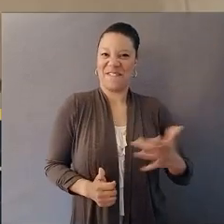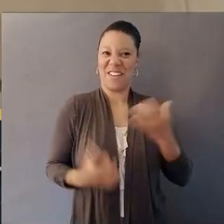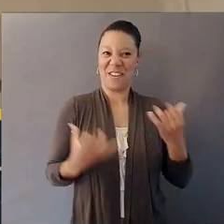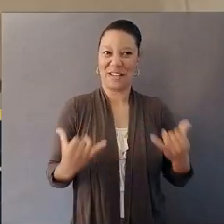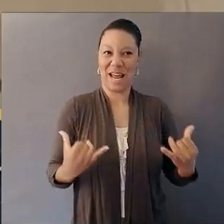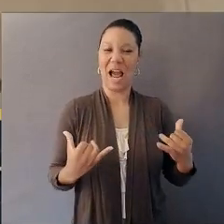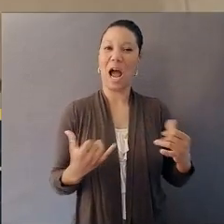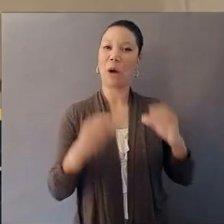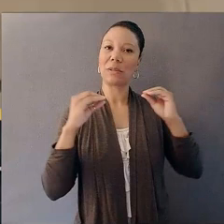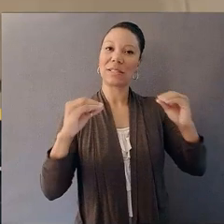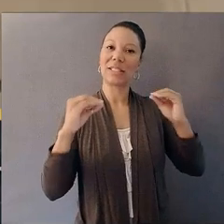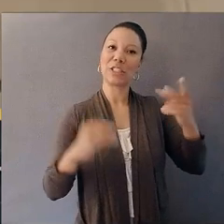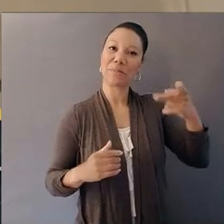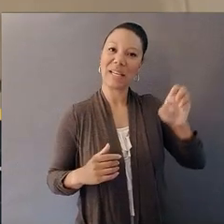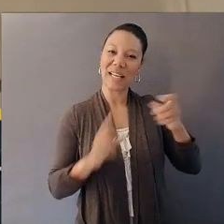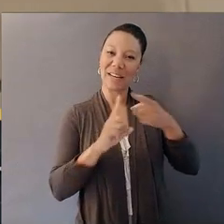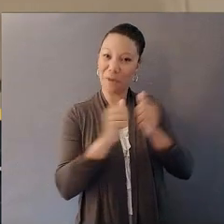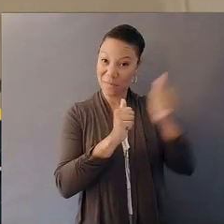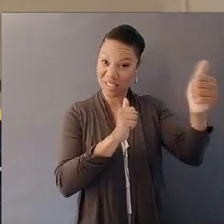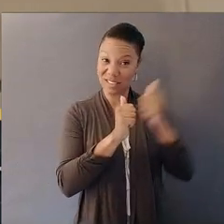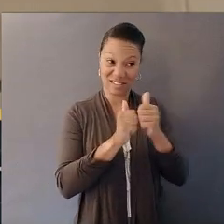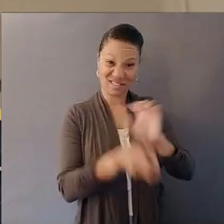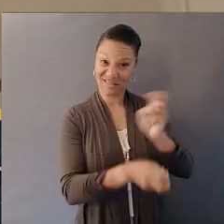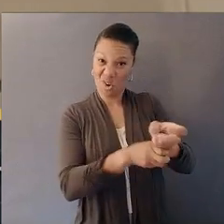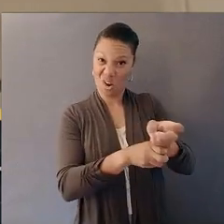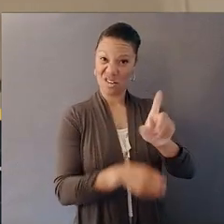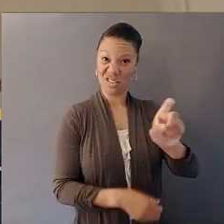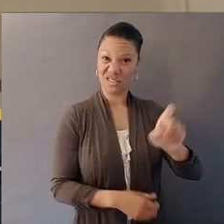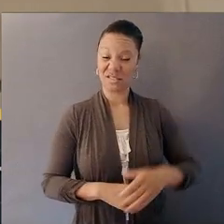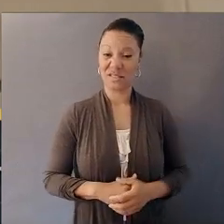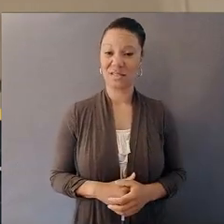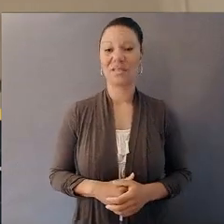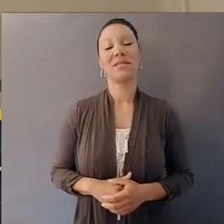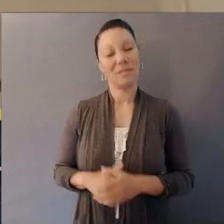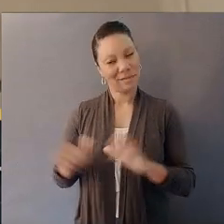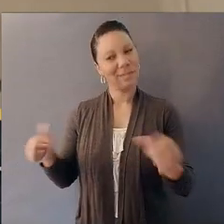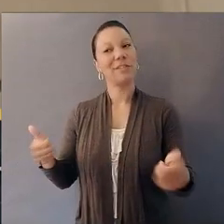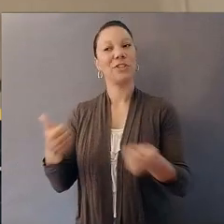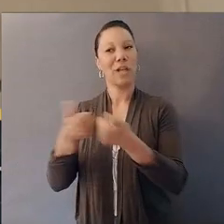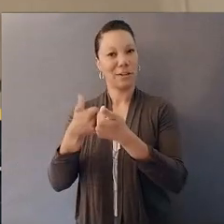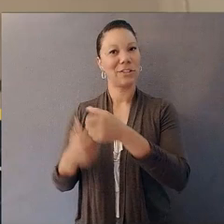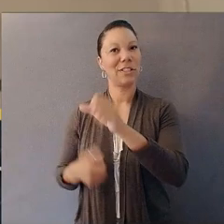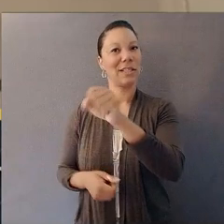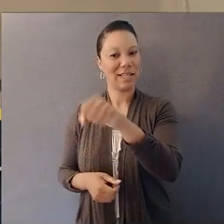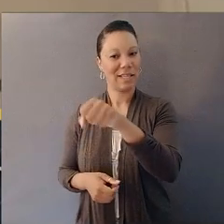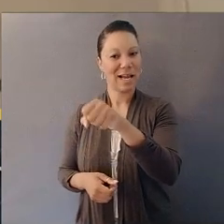through distance learning? Is it hard? It's definitely challenging in a sense that you have to take the kids' word for it.